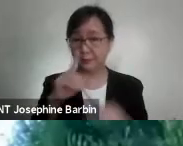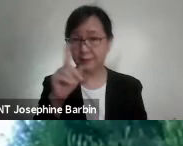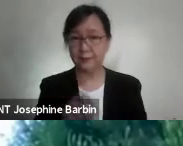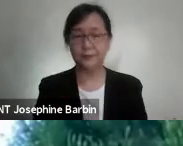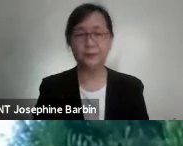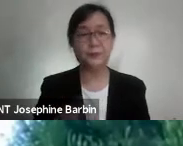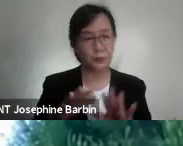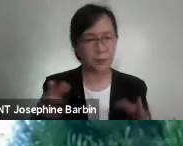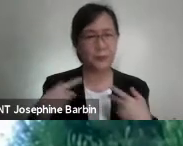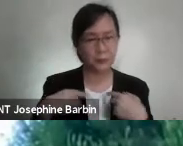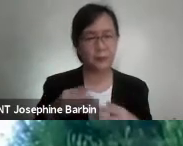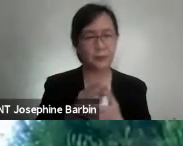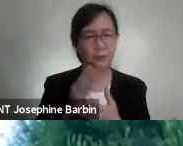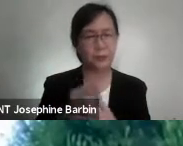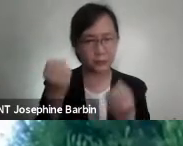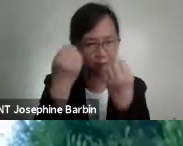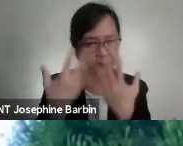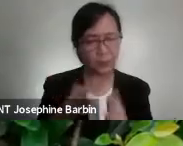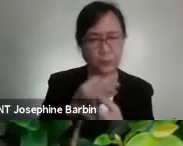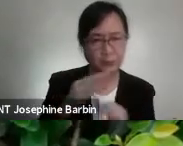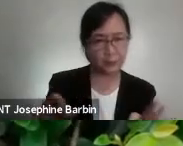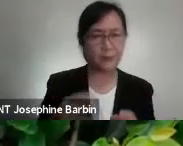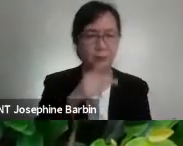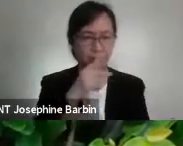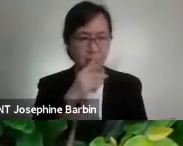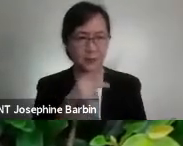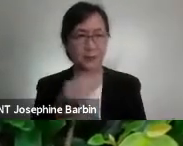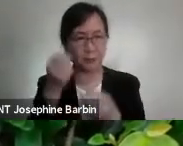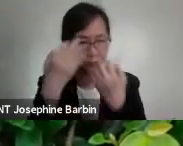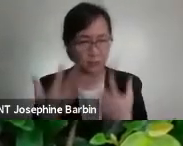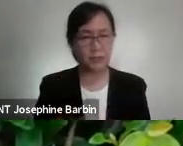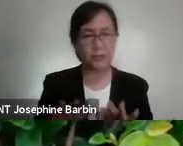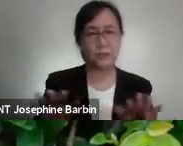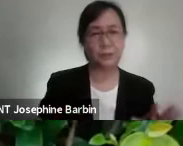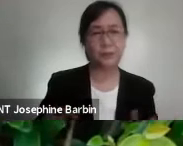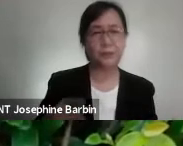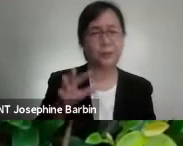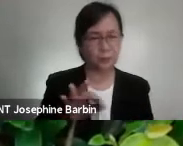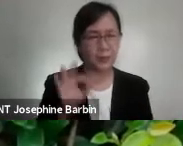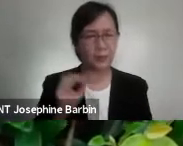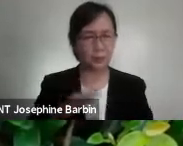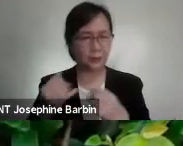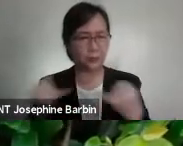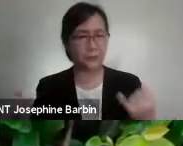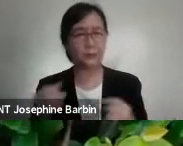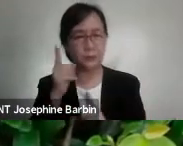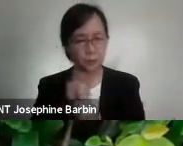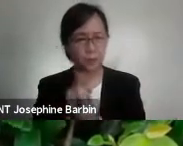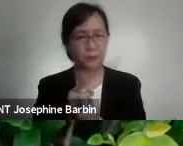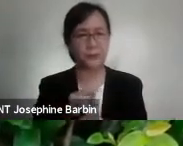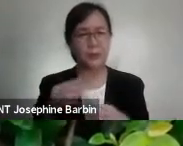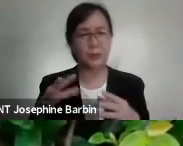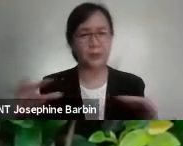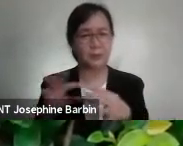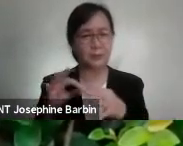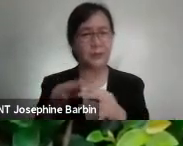Children have the right to information, freedom and privacy. A informação que as crianças encontram online deve ser verdadeira, relevante